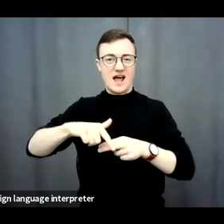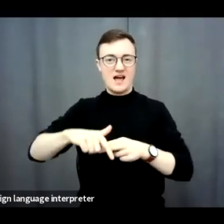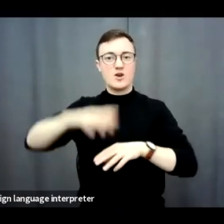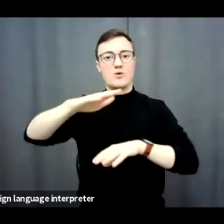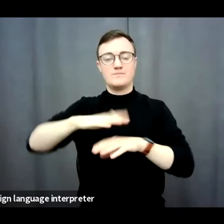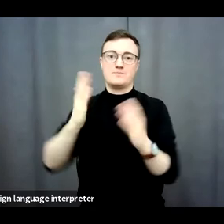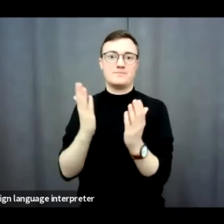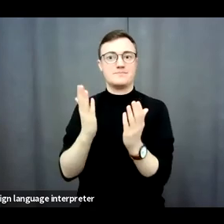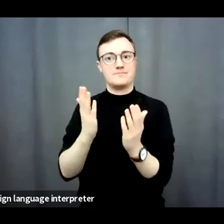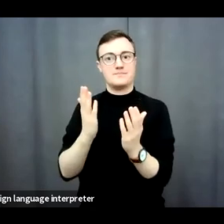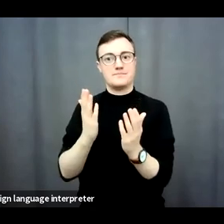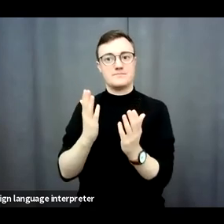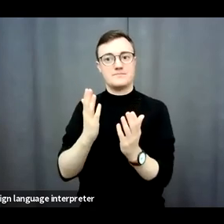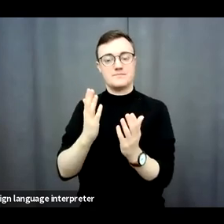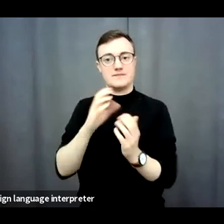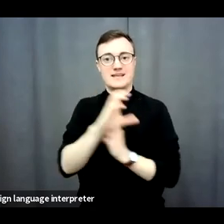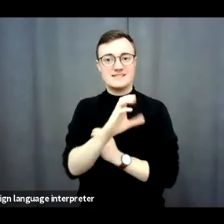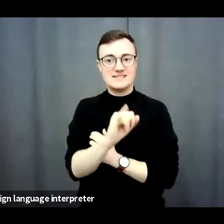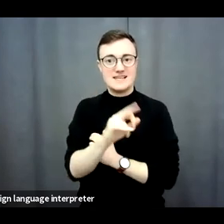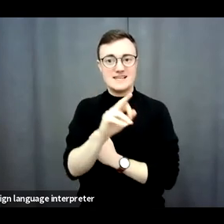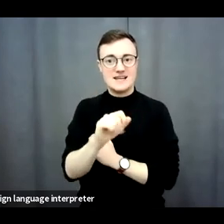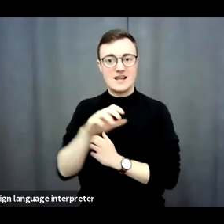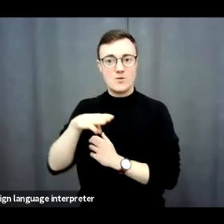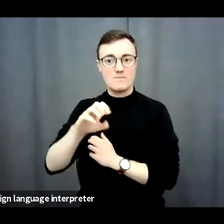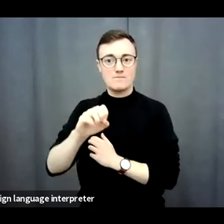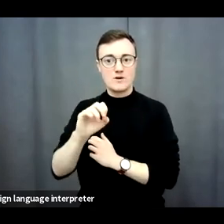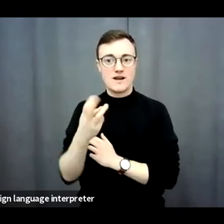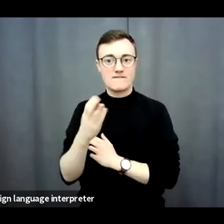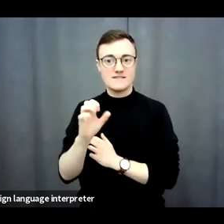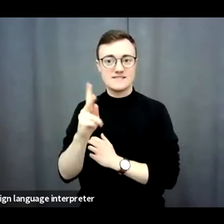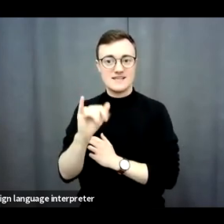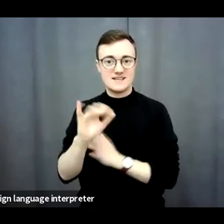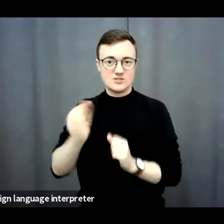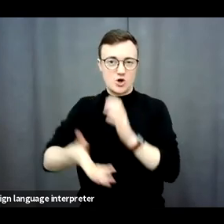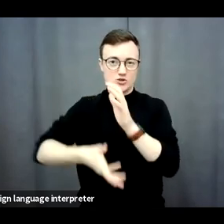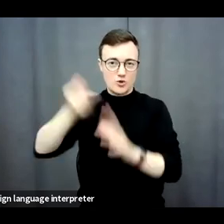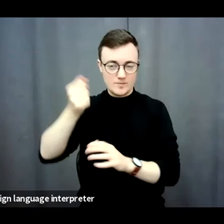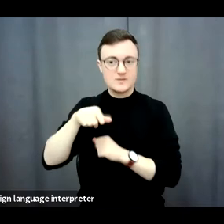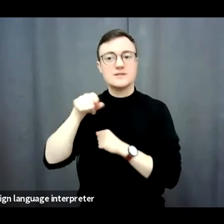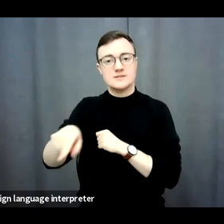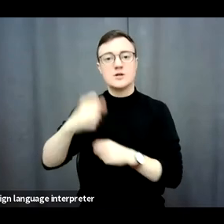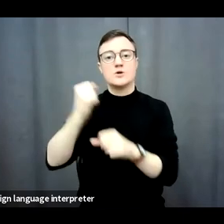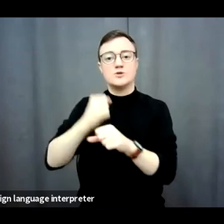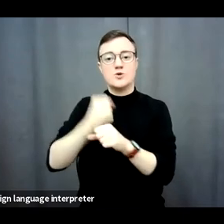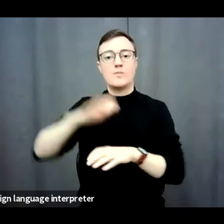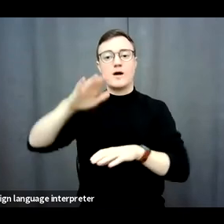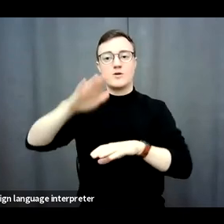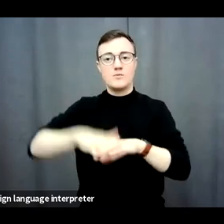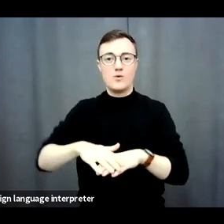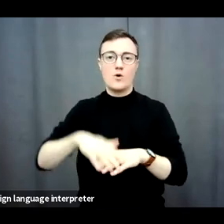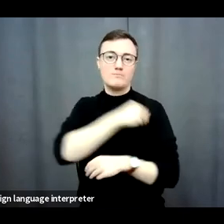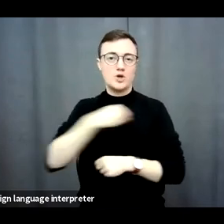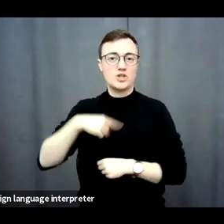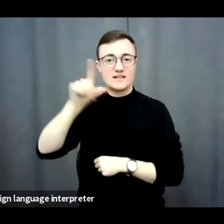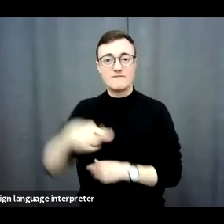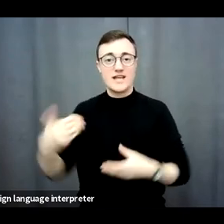will be presented by Siri Moravsky. Siri is a researcher with the Swedish Agency for Participation